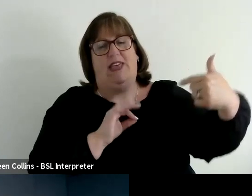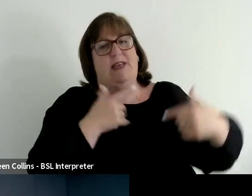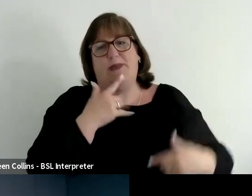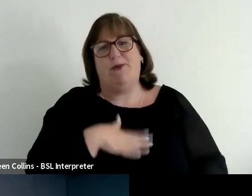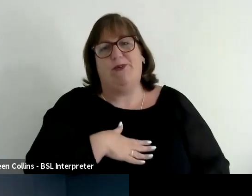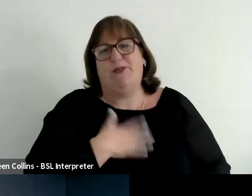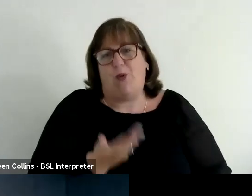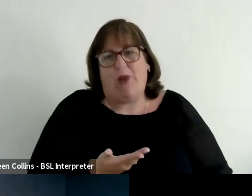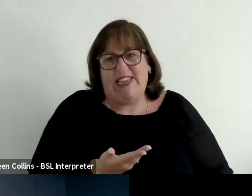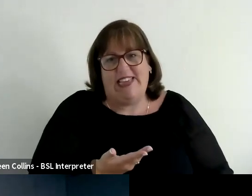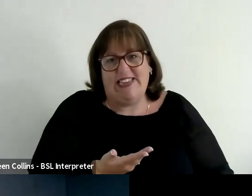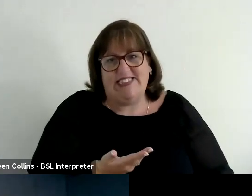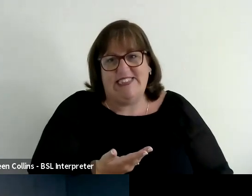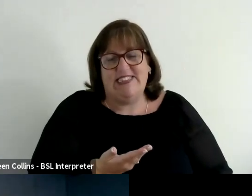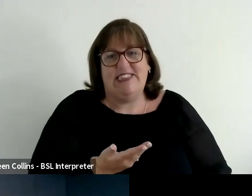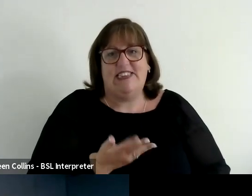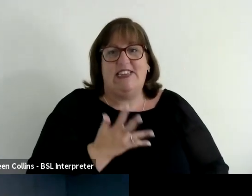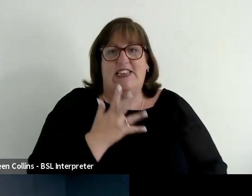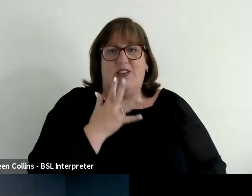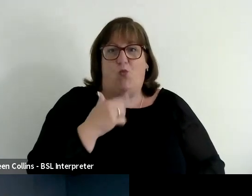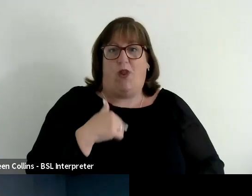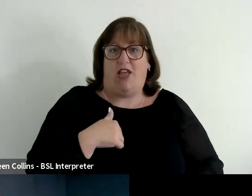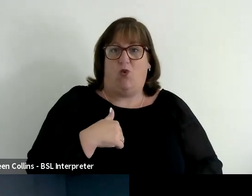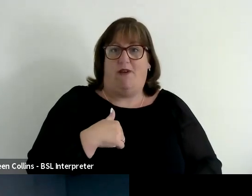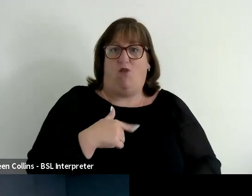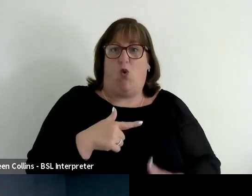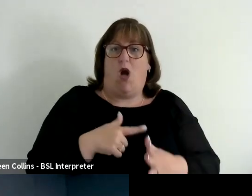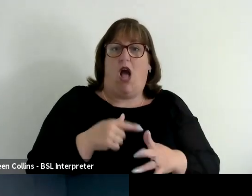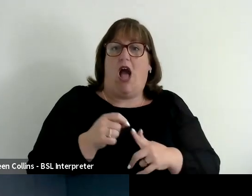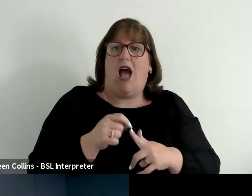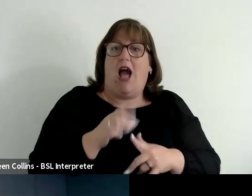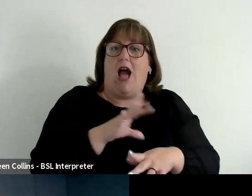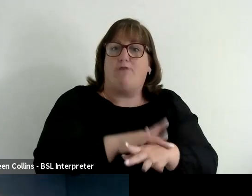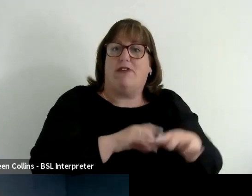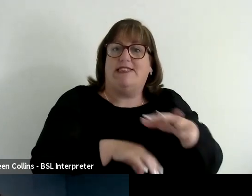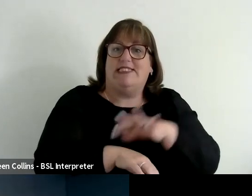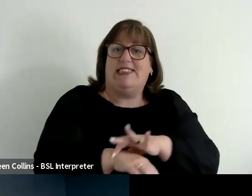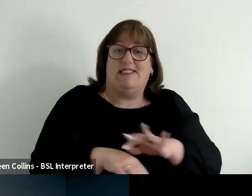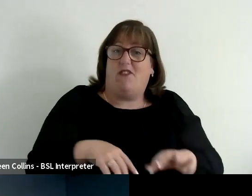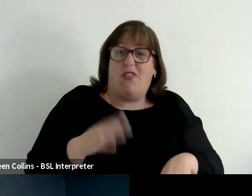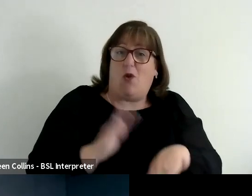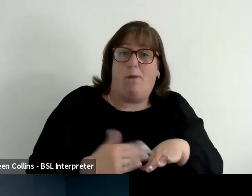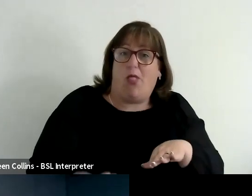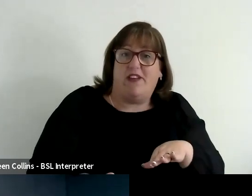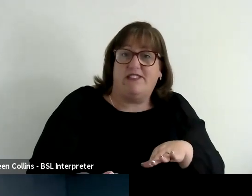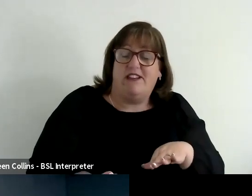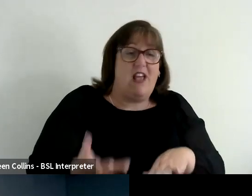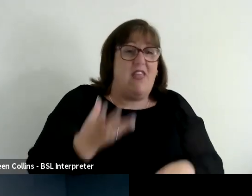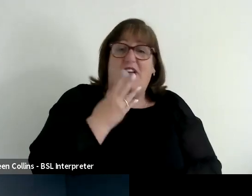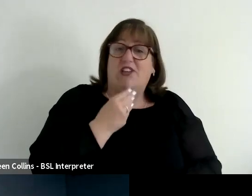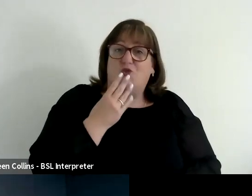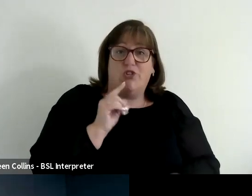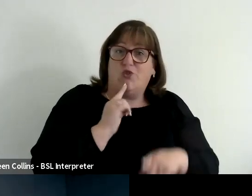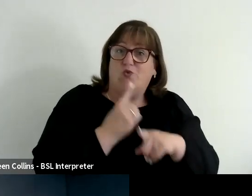lot of when I'm doing it for apprentices, they don't care. They're like, yeah, we do this all the time. We talk to camera. They're much used to whether